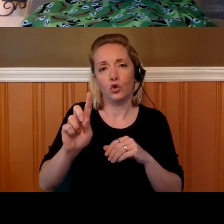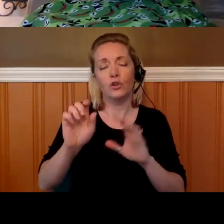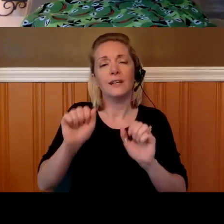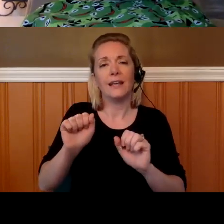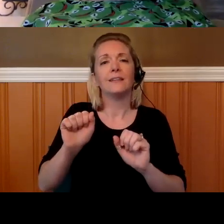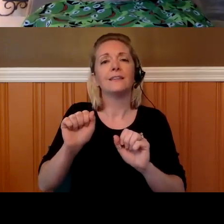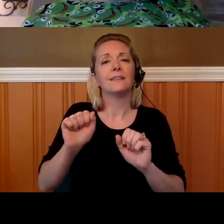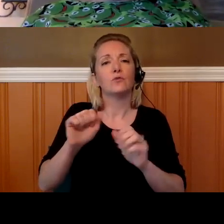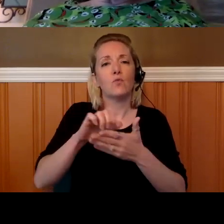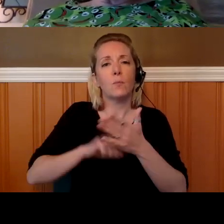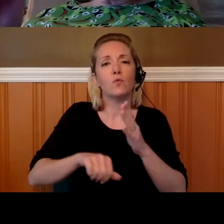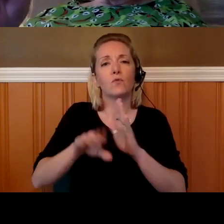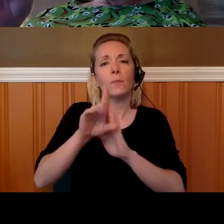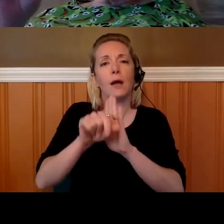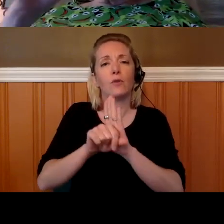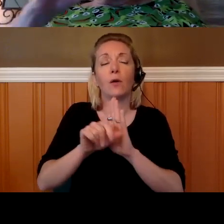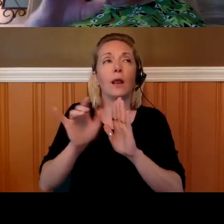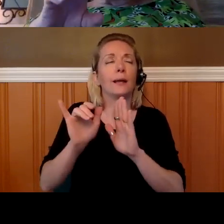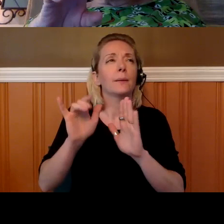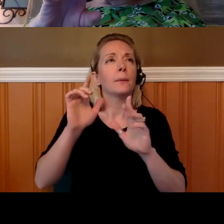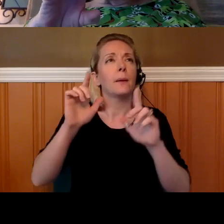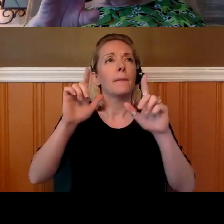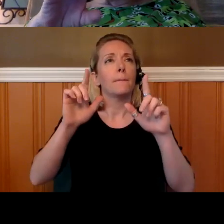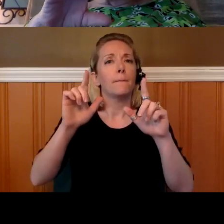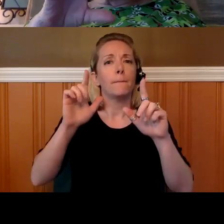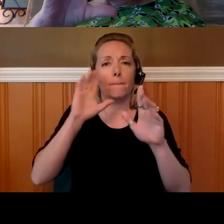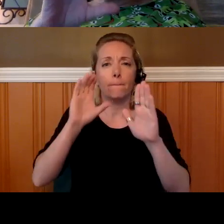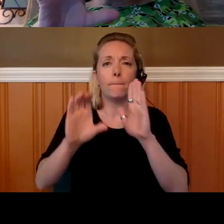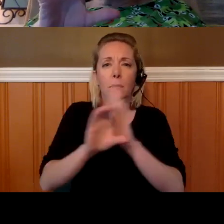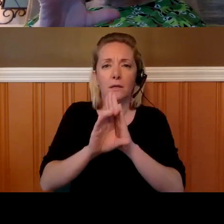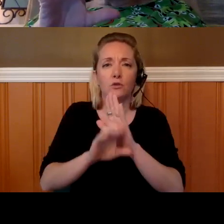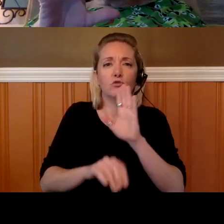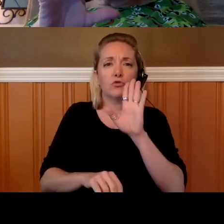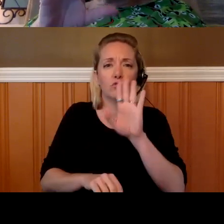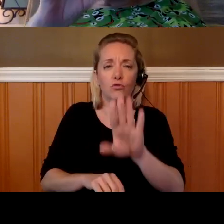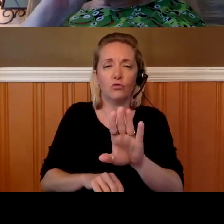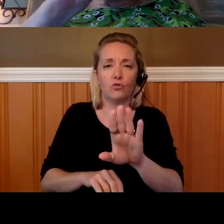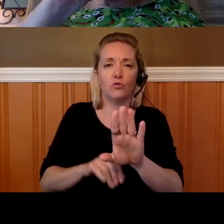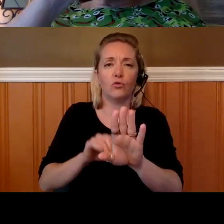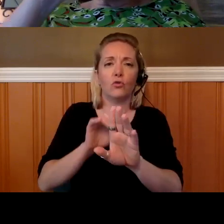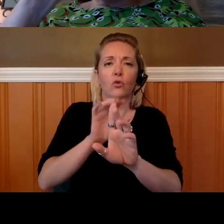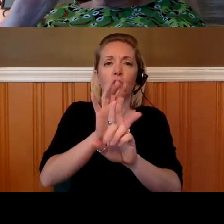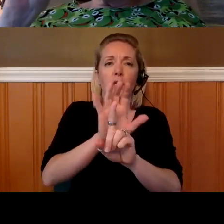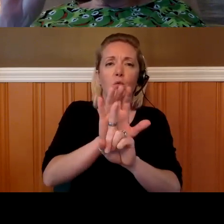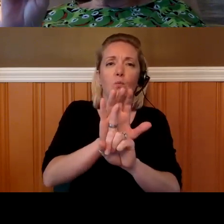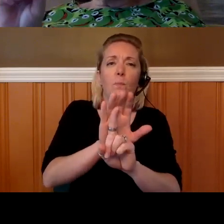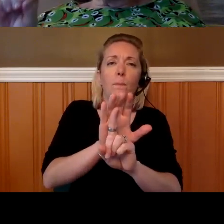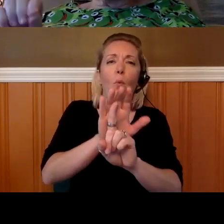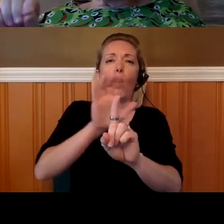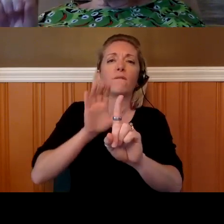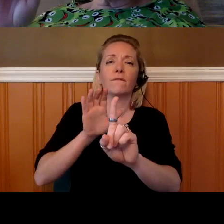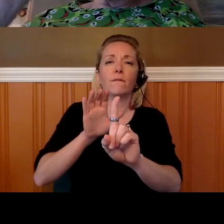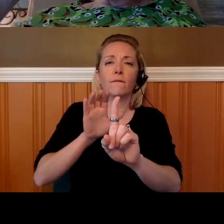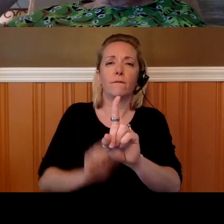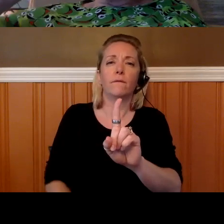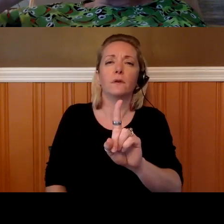of, you have a picture and you want the background taken out, and you kind of outline the picture, and